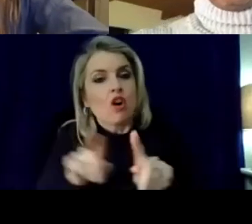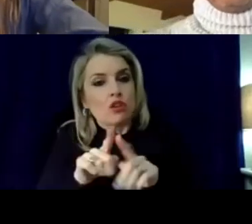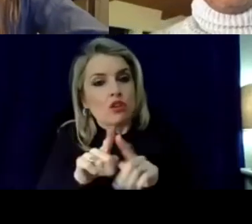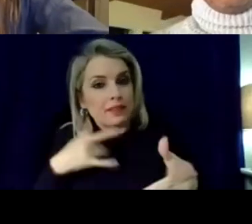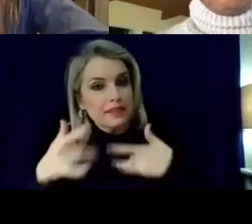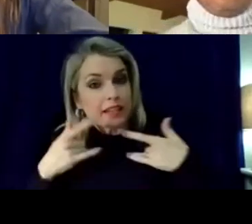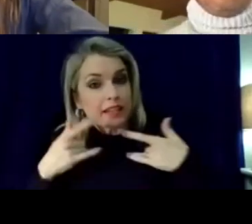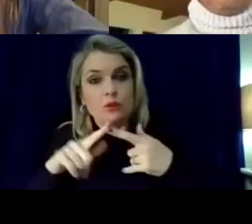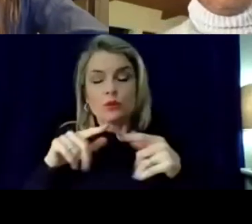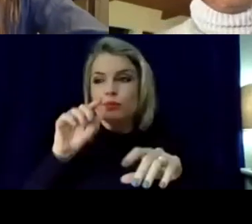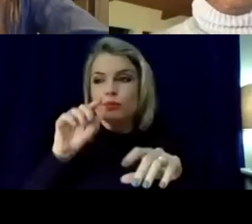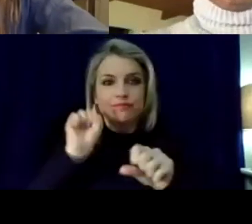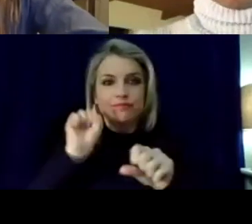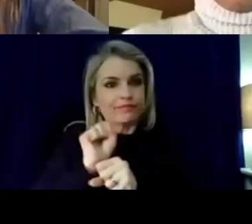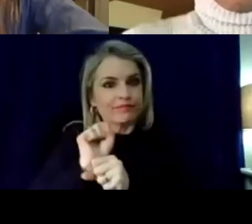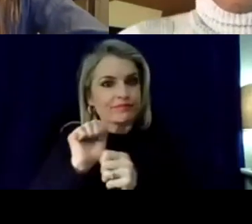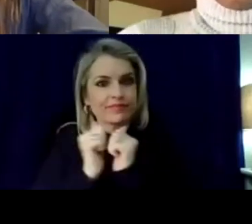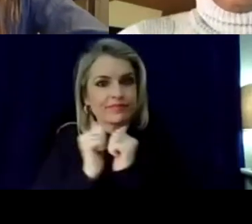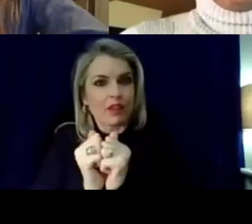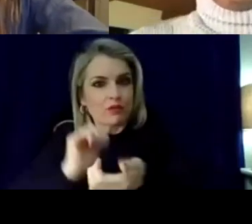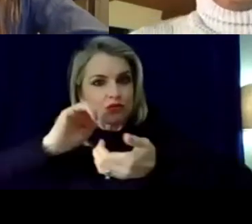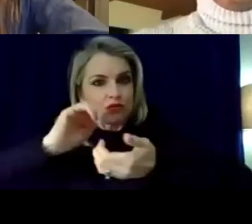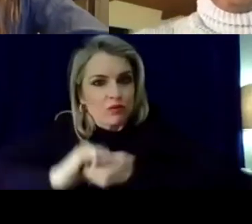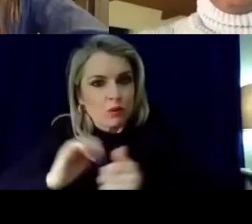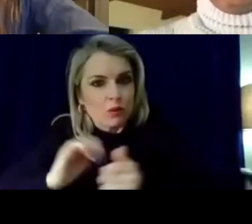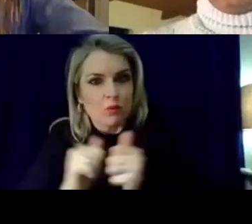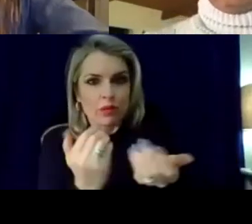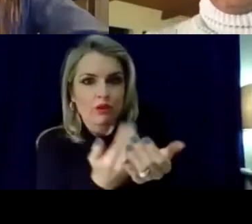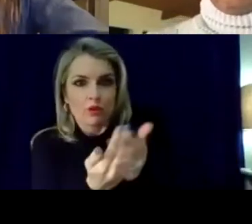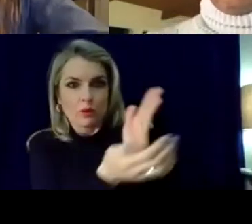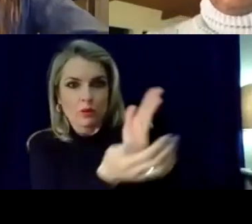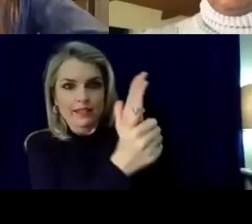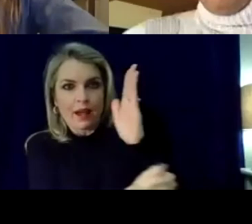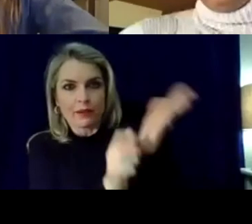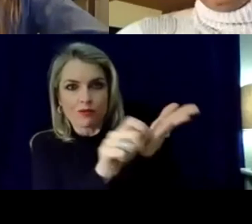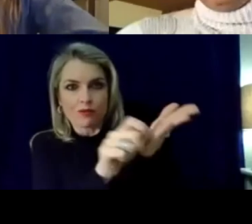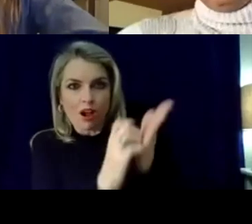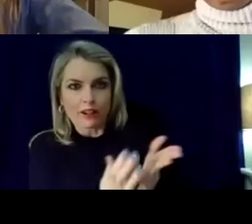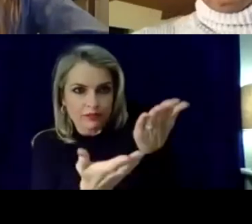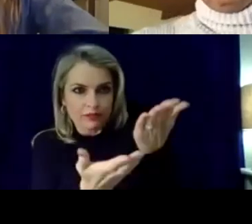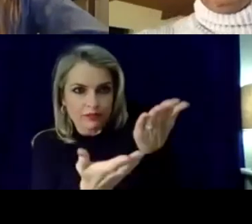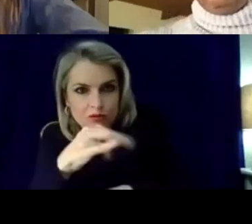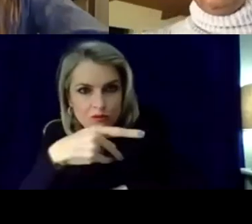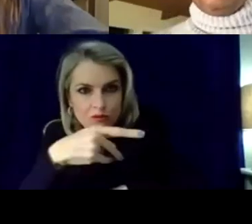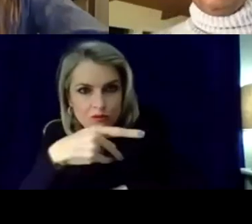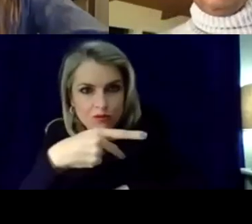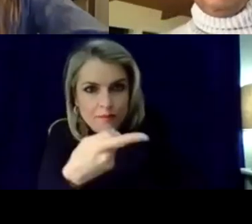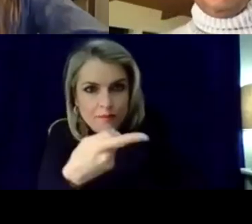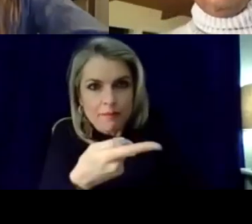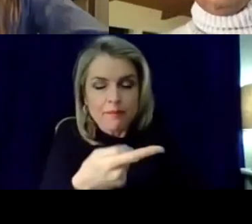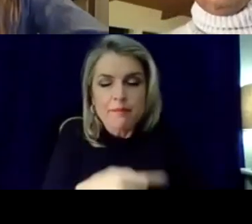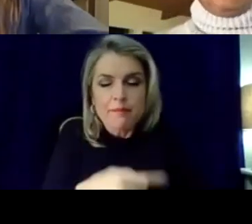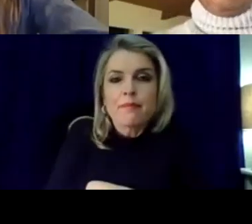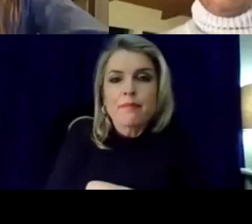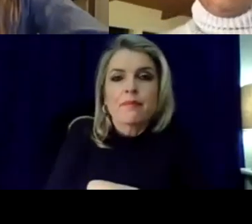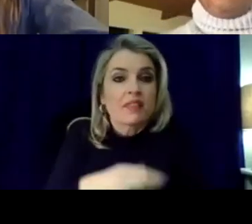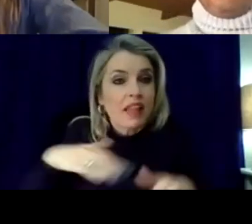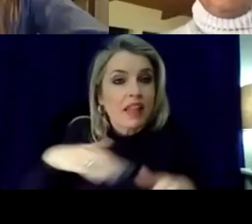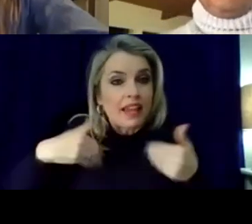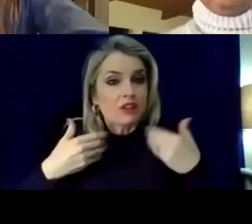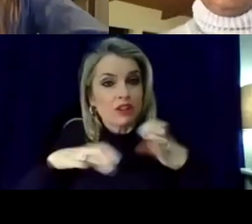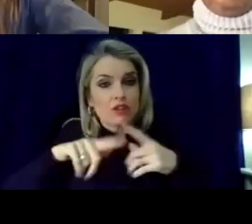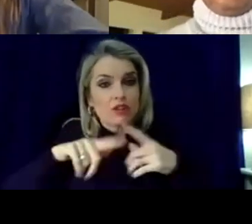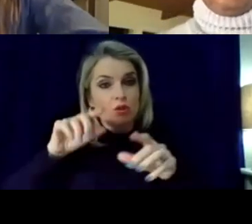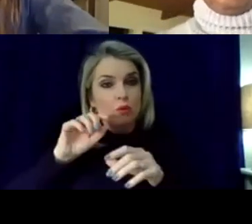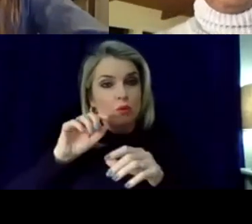work with, you know, emerging talent and people that I haven't had a chance to play with